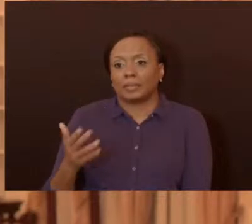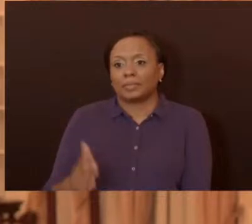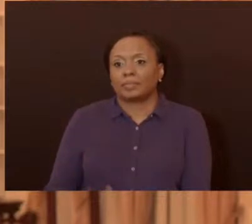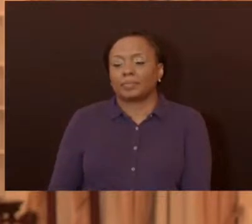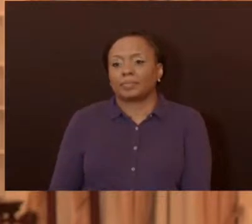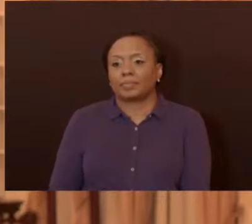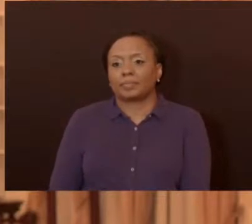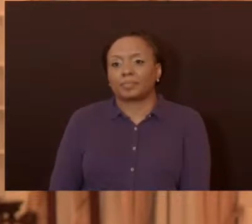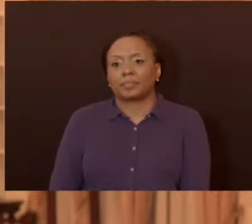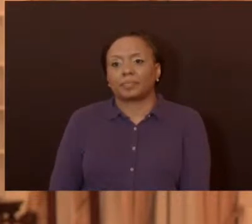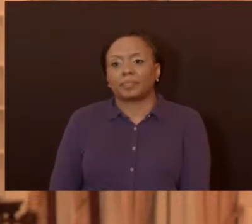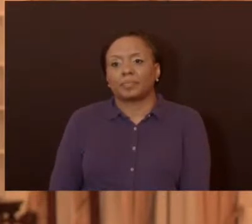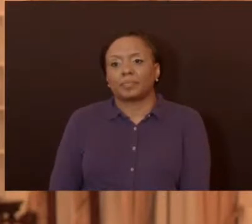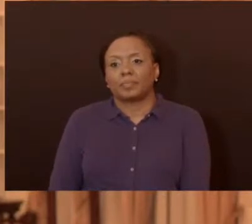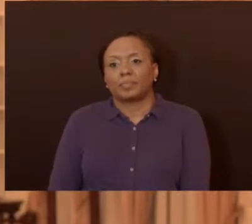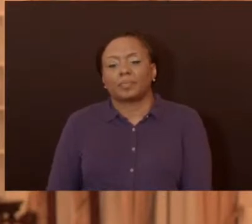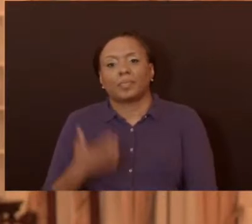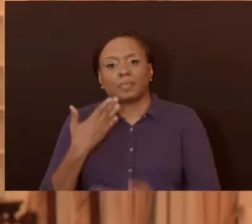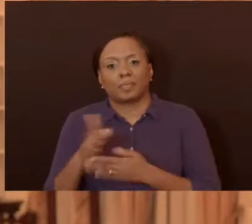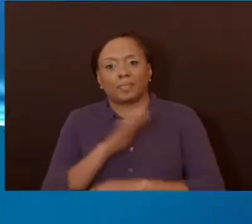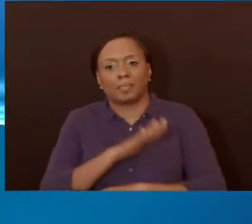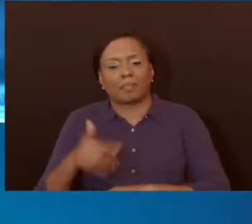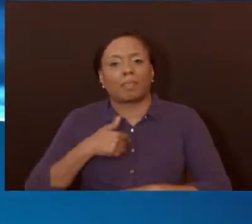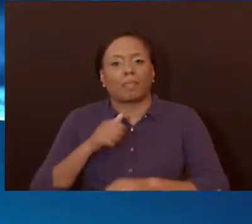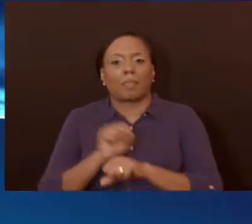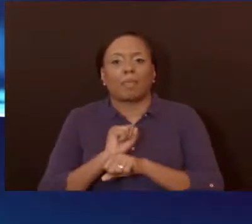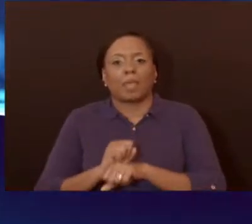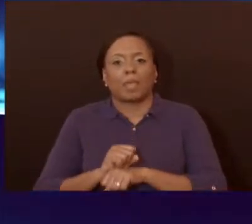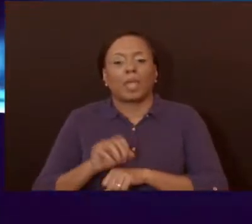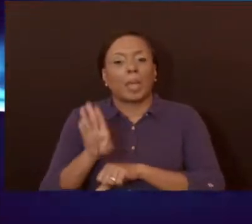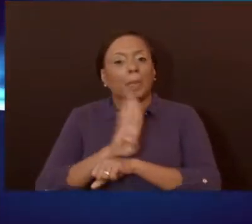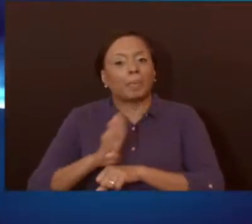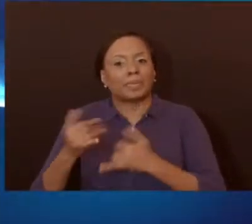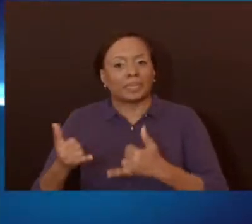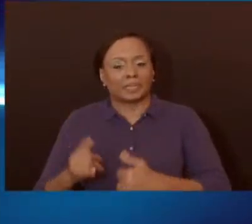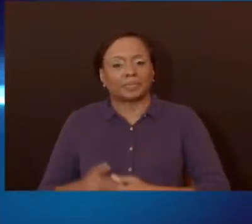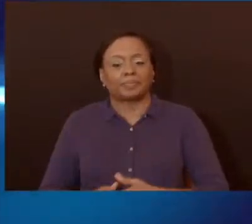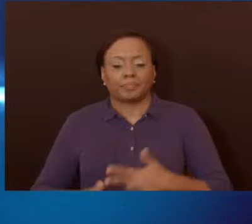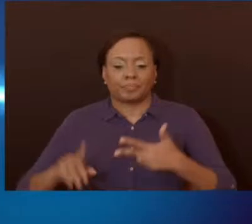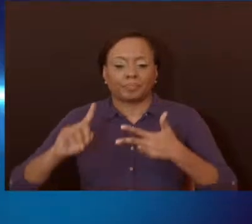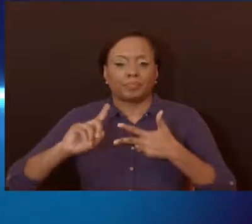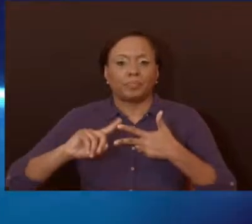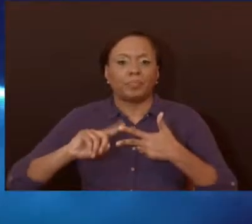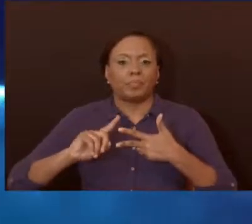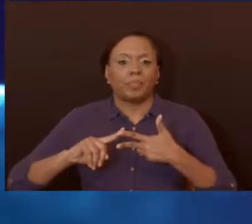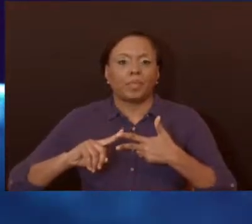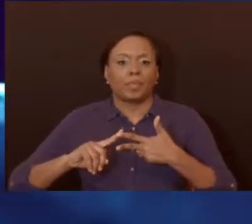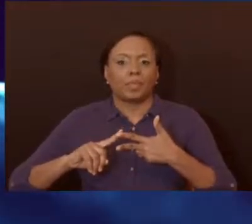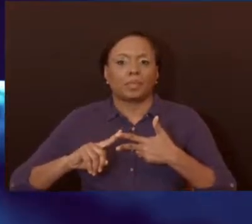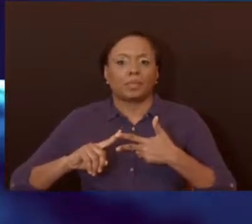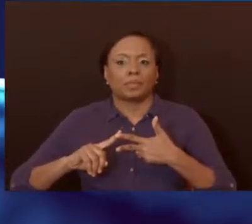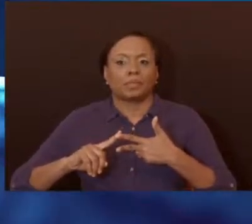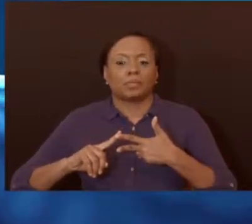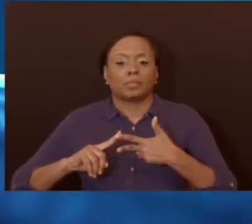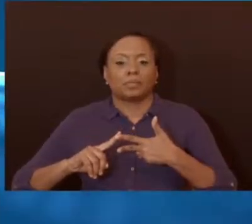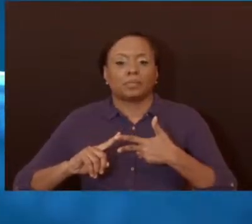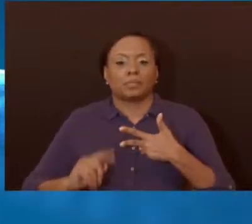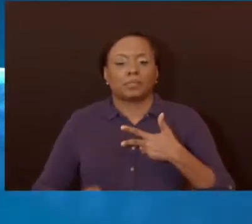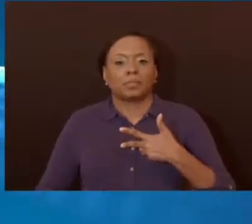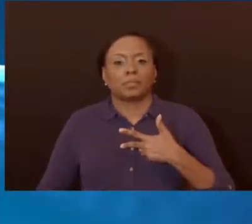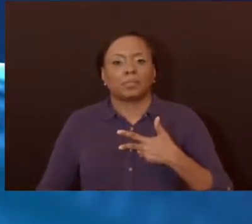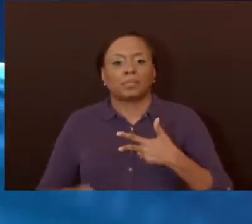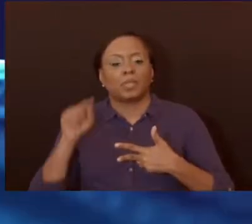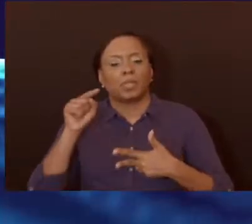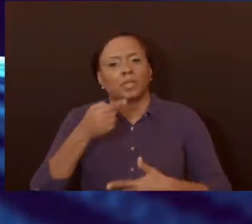Good afternoon, Ernest. Good evening, sorry, Ernest Henry Barbados today. Dr. Cumberbatch, can you speak to the state of the children? You're saying that more children